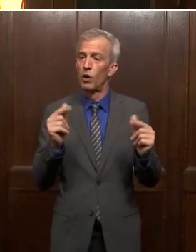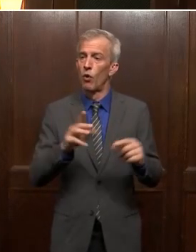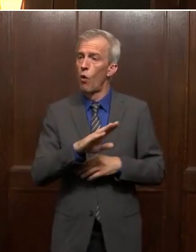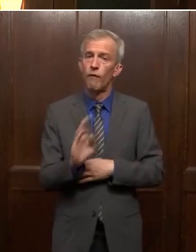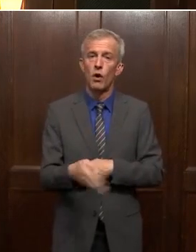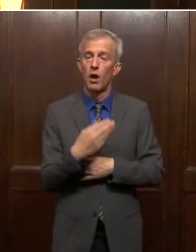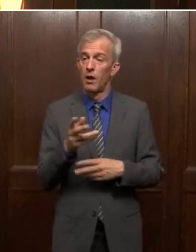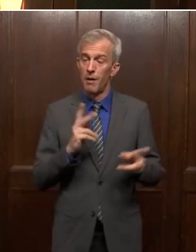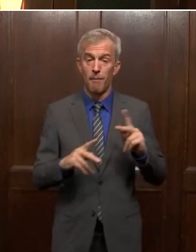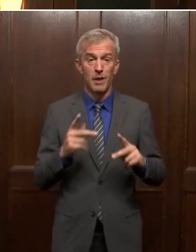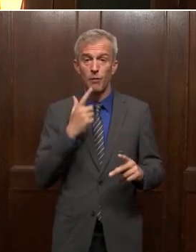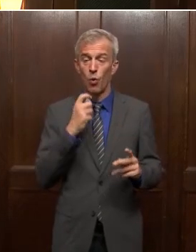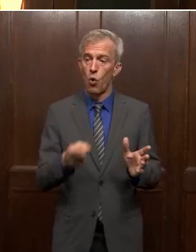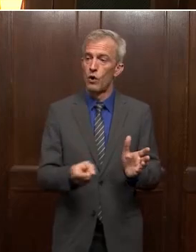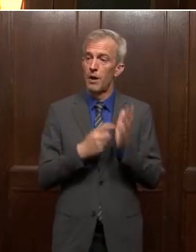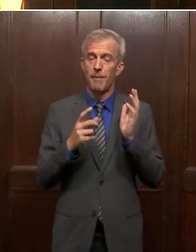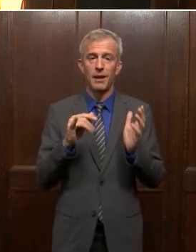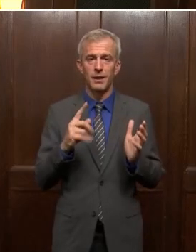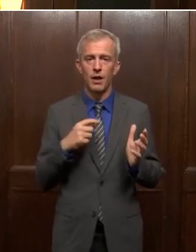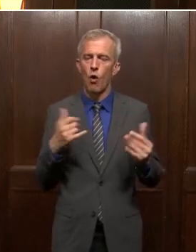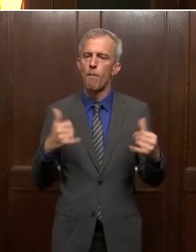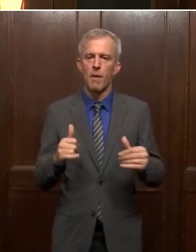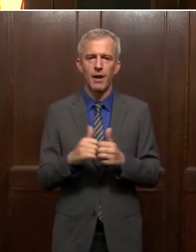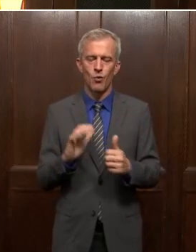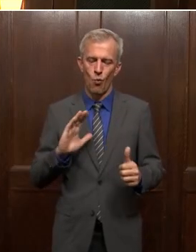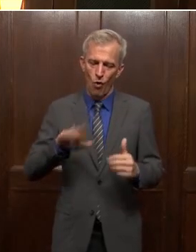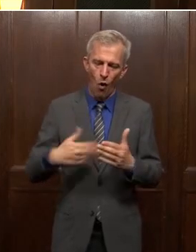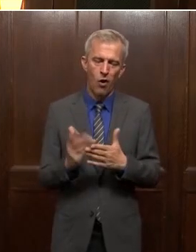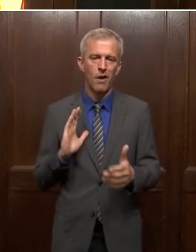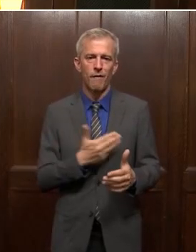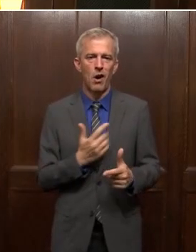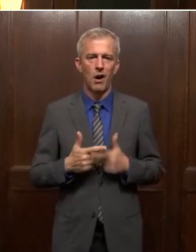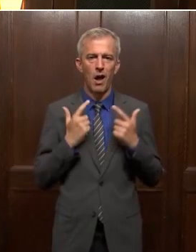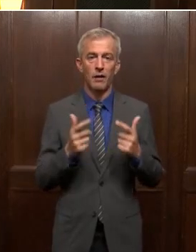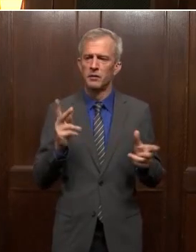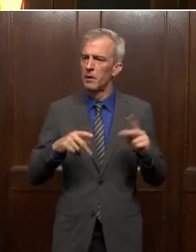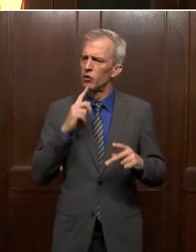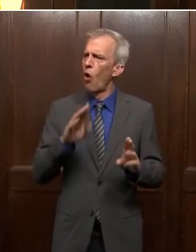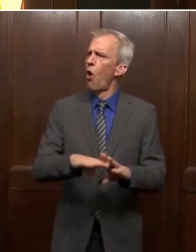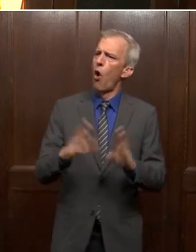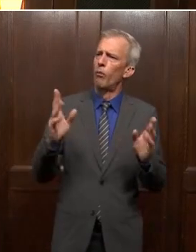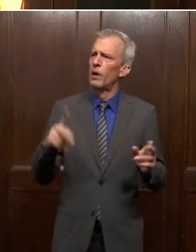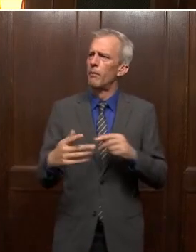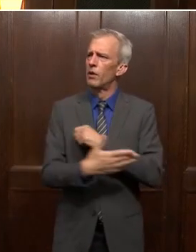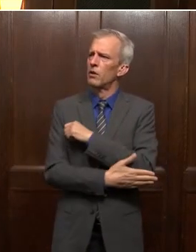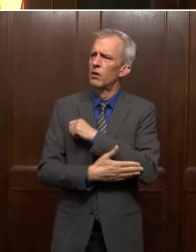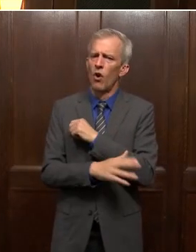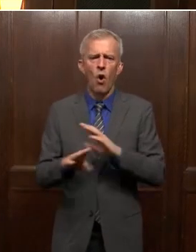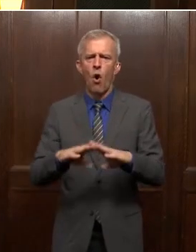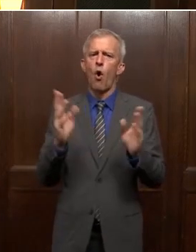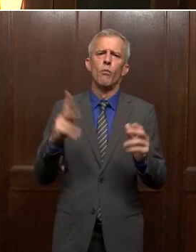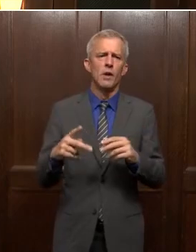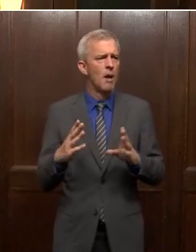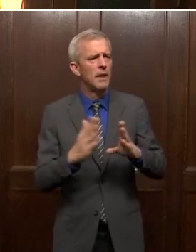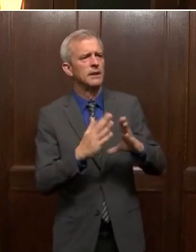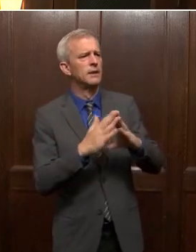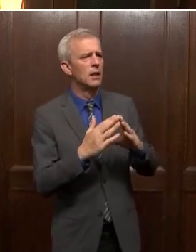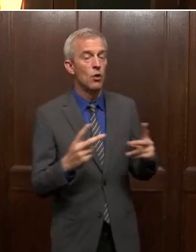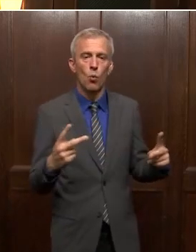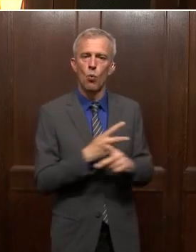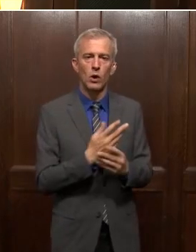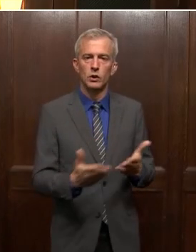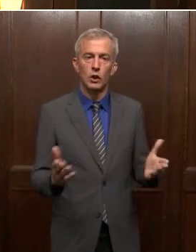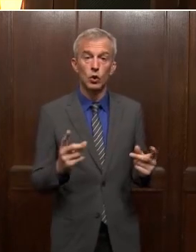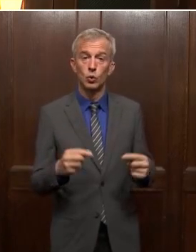are demanding that are playing with all of our lives. So folks who are saying, open up the country, open up the city, the worst thing we could